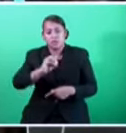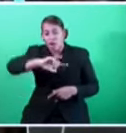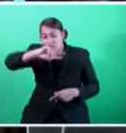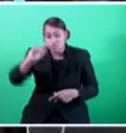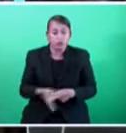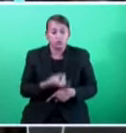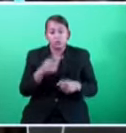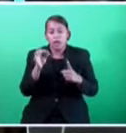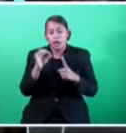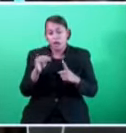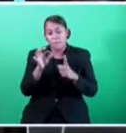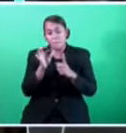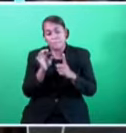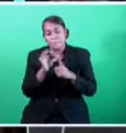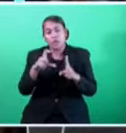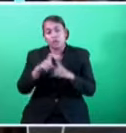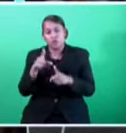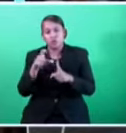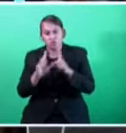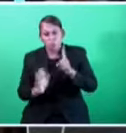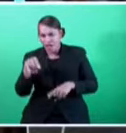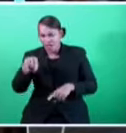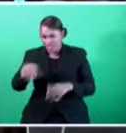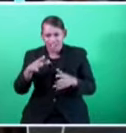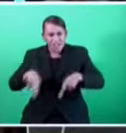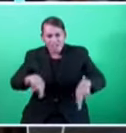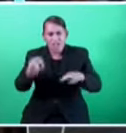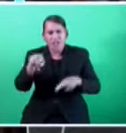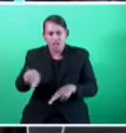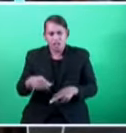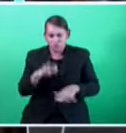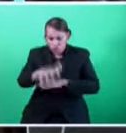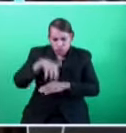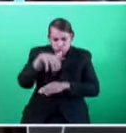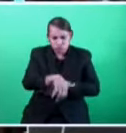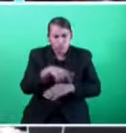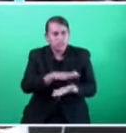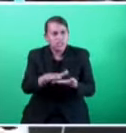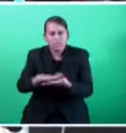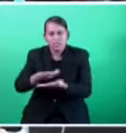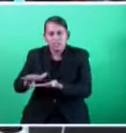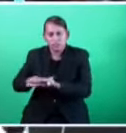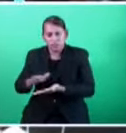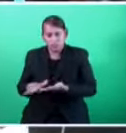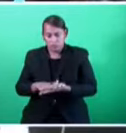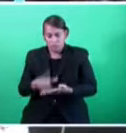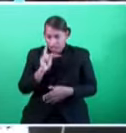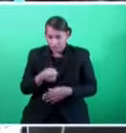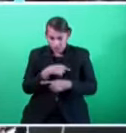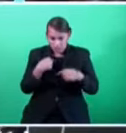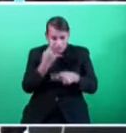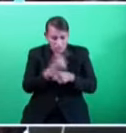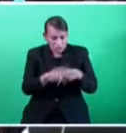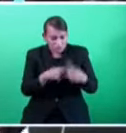River and Deumba River, all aimed at restoring the conveyance capacity of these rivers. Mr. Speaker, when we're talking about desilting and